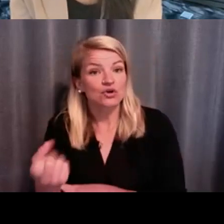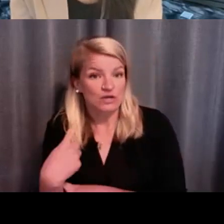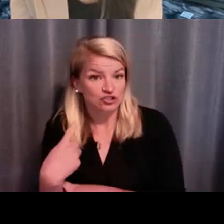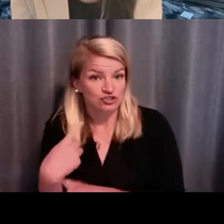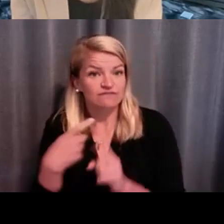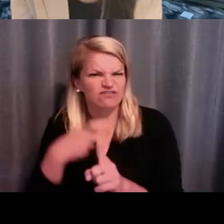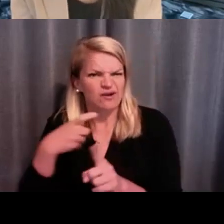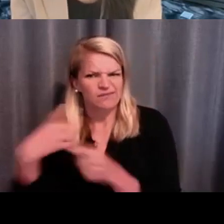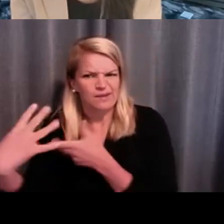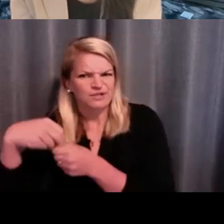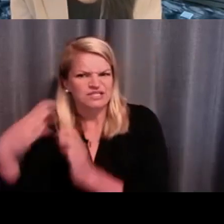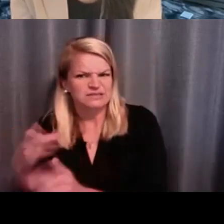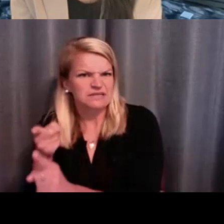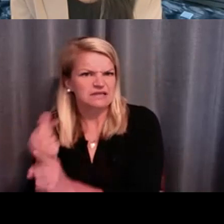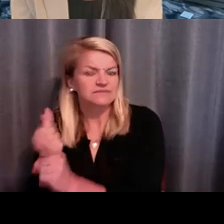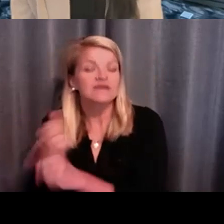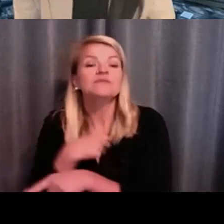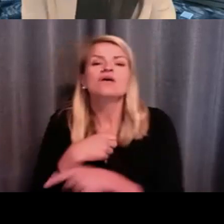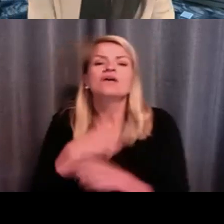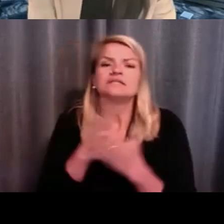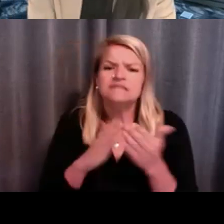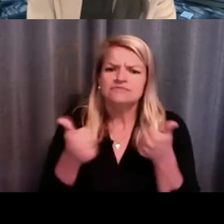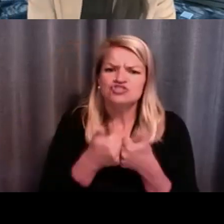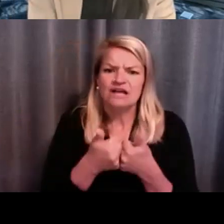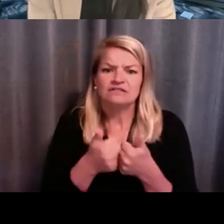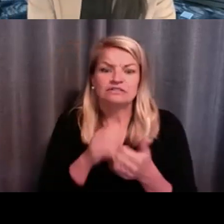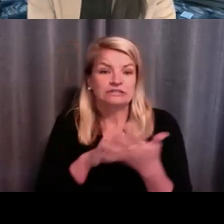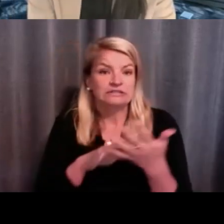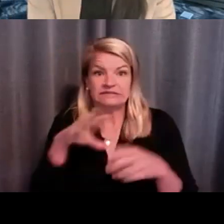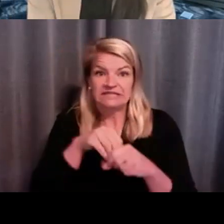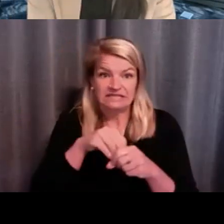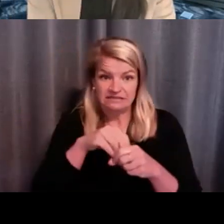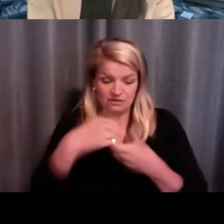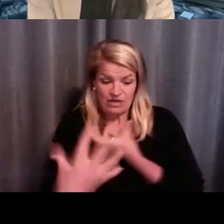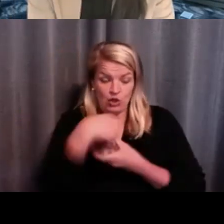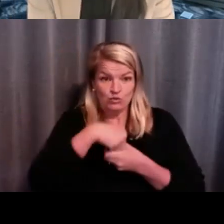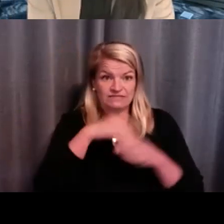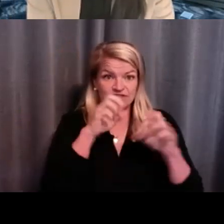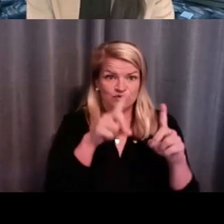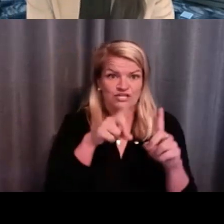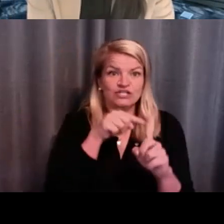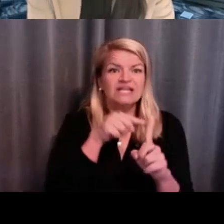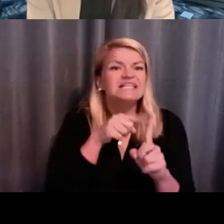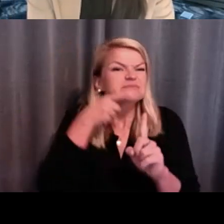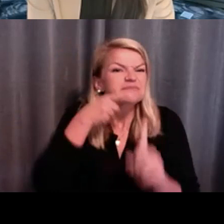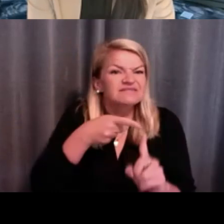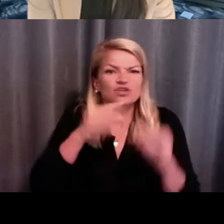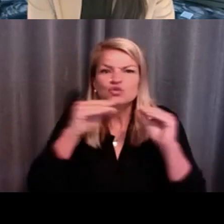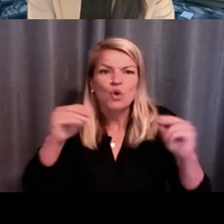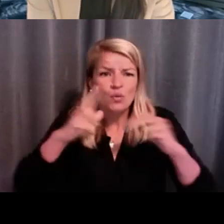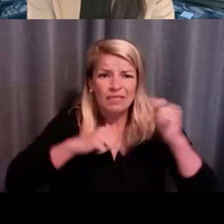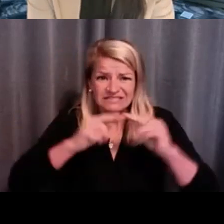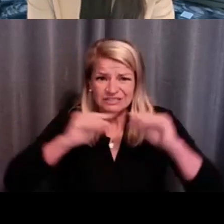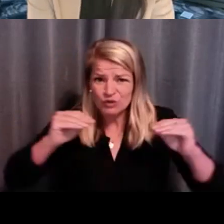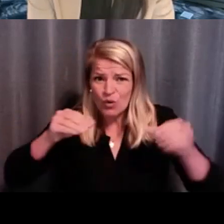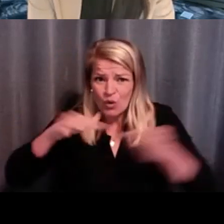is, we have some challenges with inclusive education, especially in situations where we are lacking the facilities. How